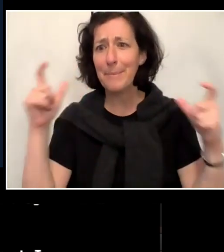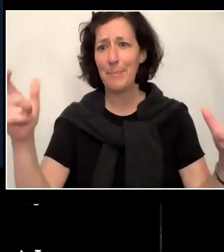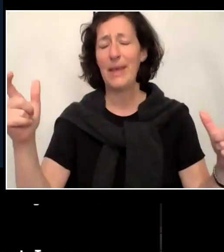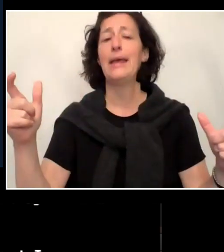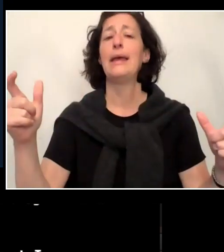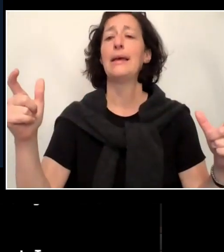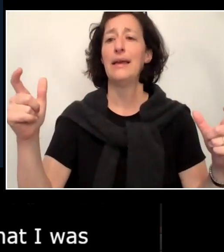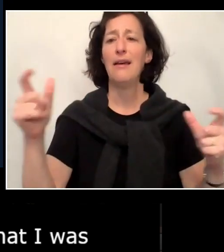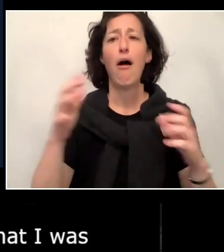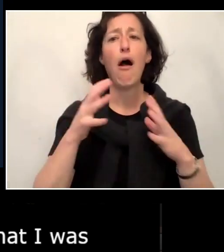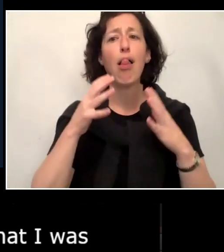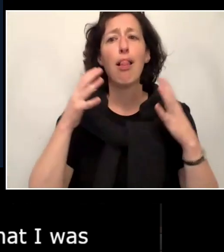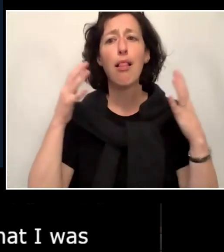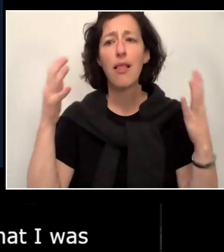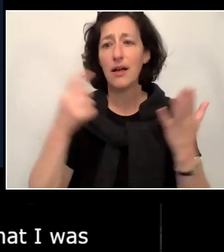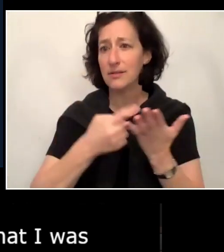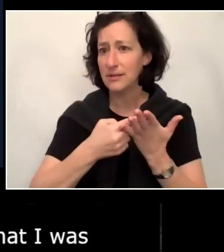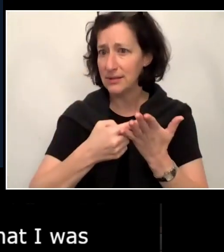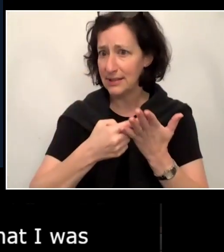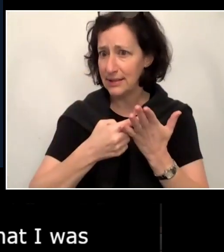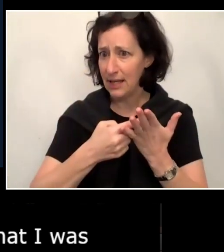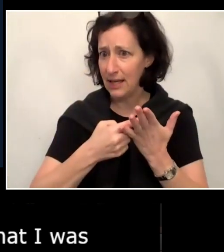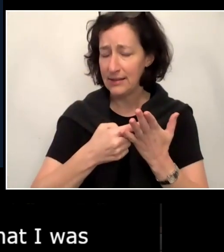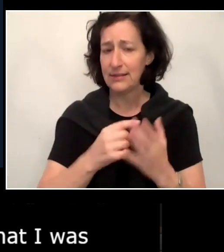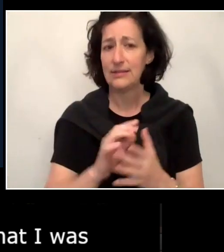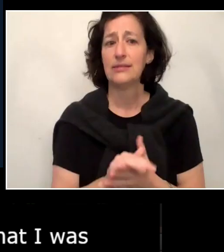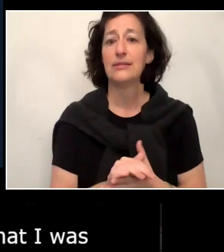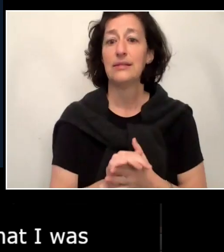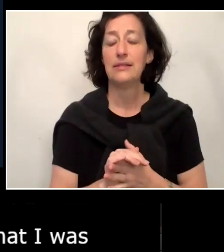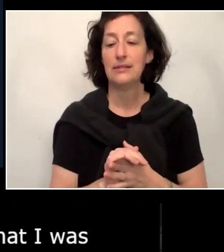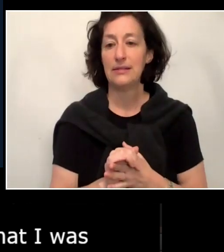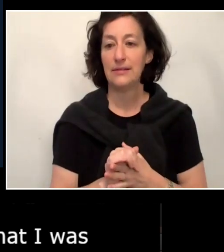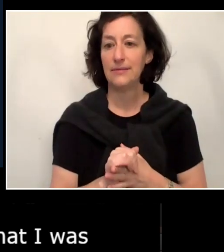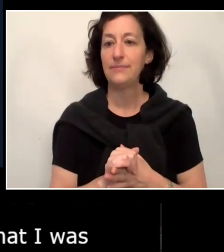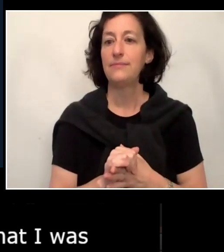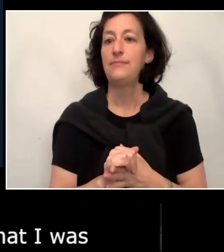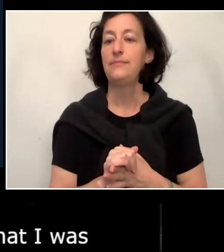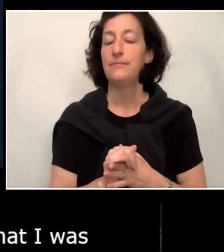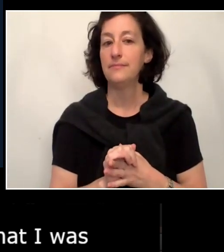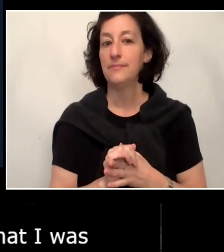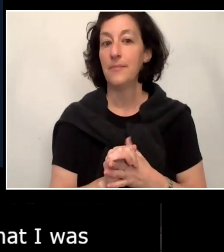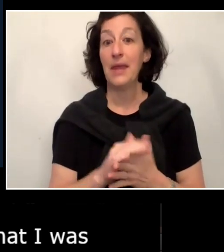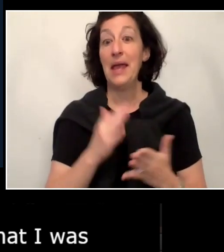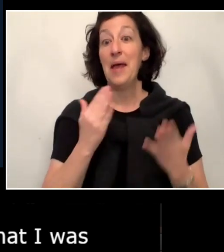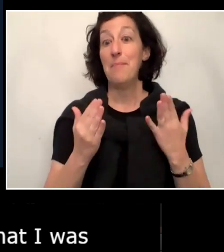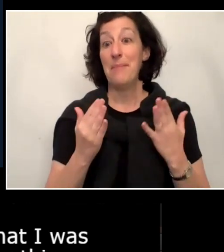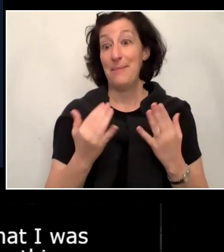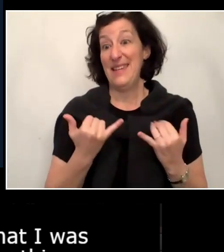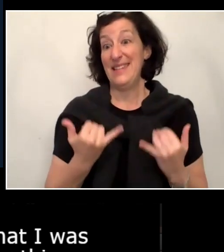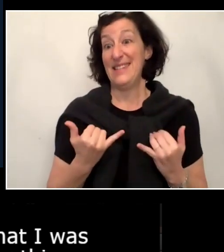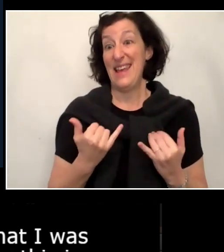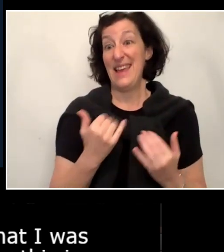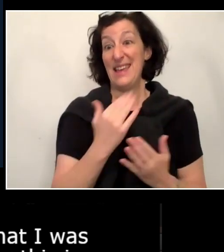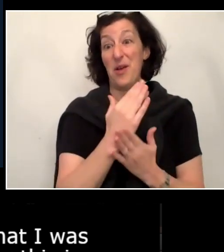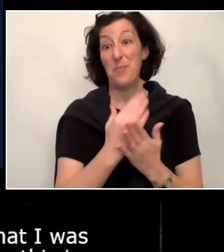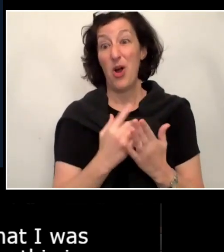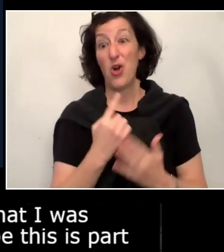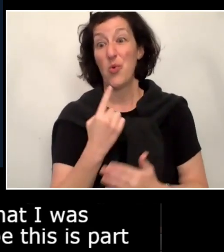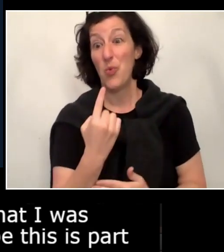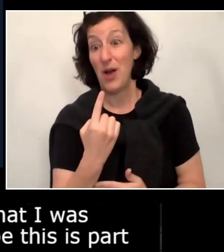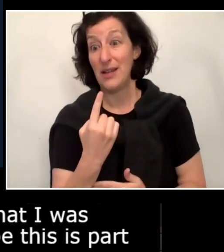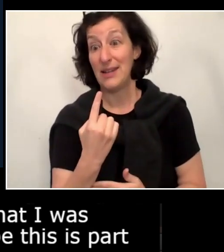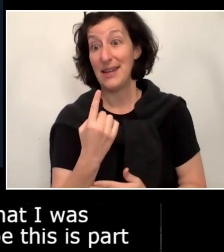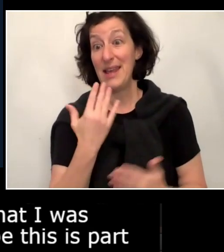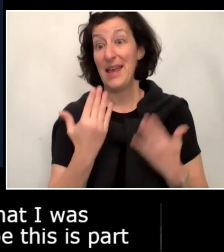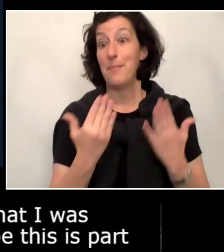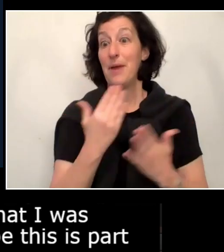cover. And in some sense, maybe this is part one, and part two will come at a